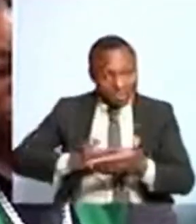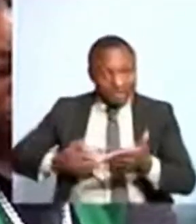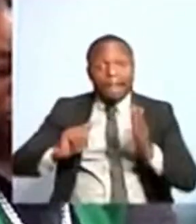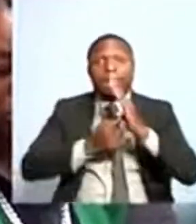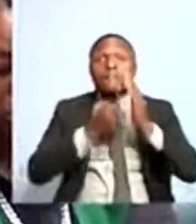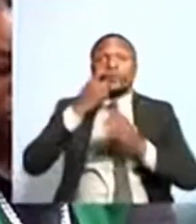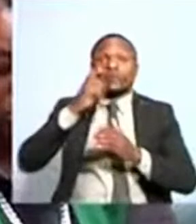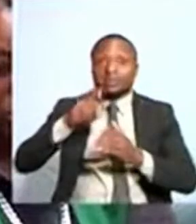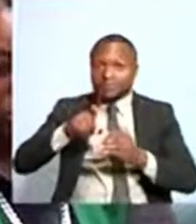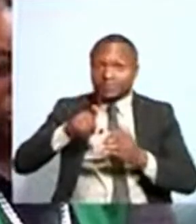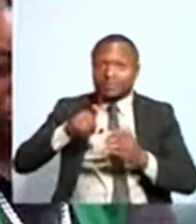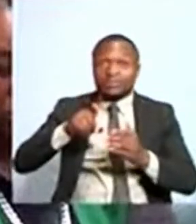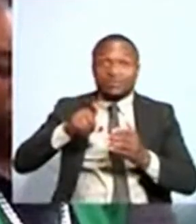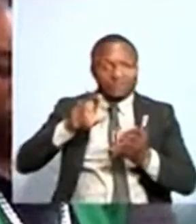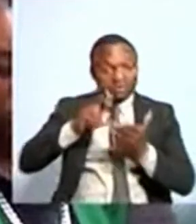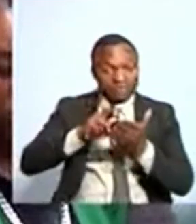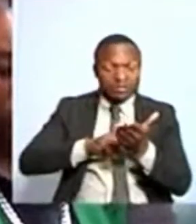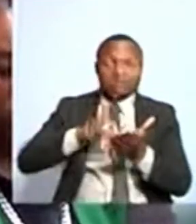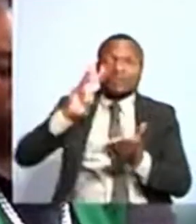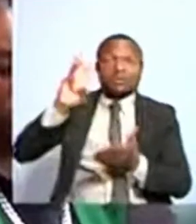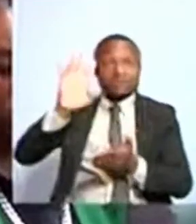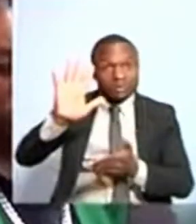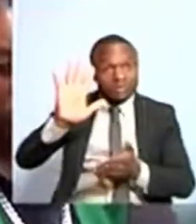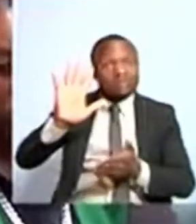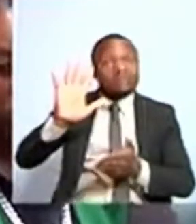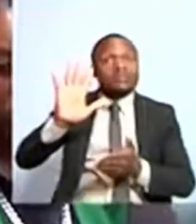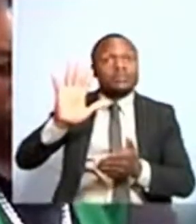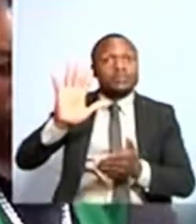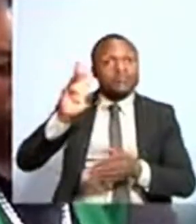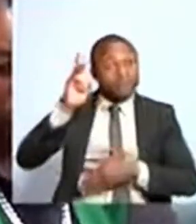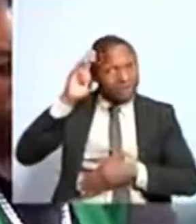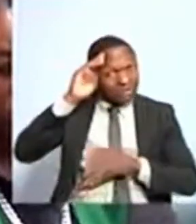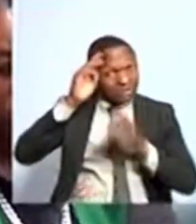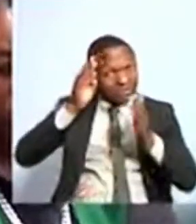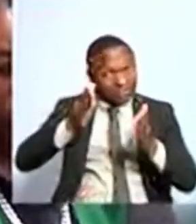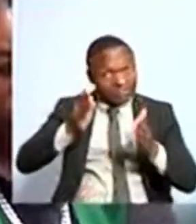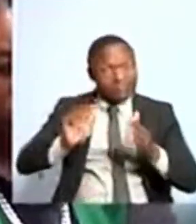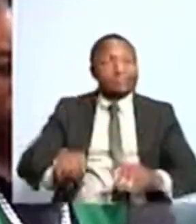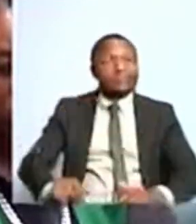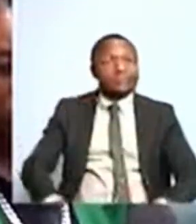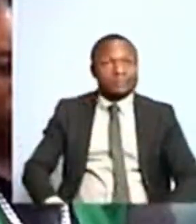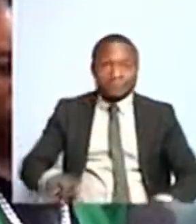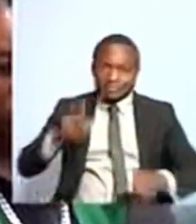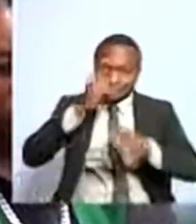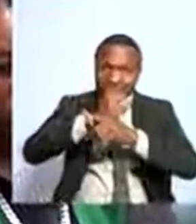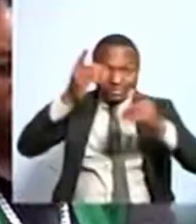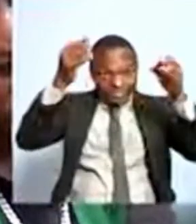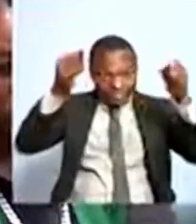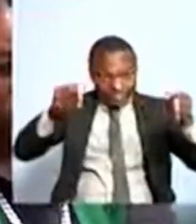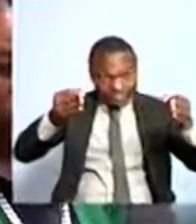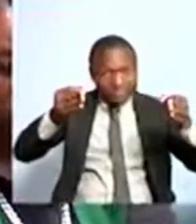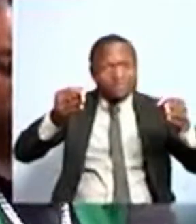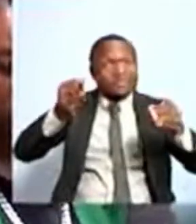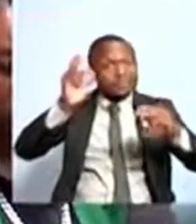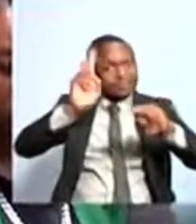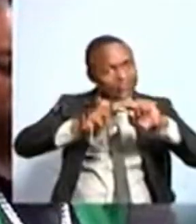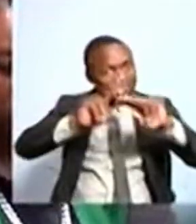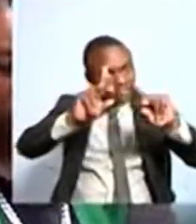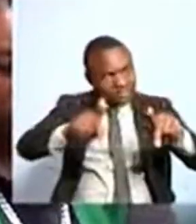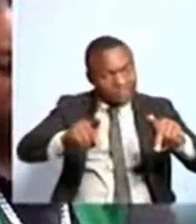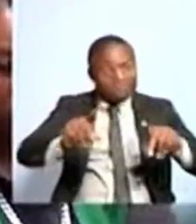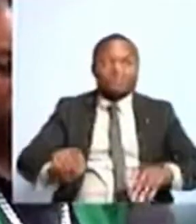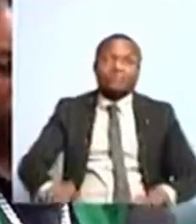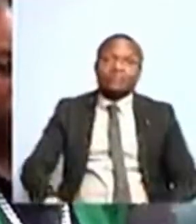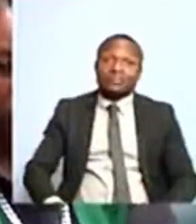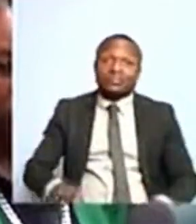citing Standing Orders number 65 on the Minister of Justice. Mr. Chairman,